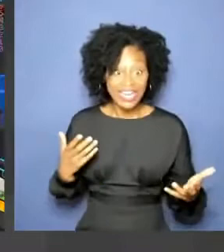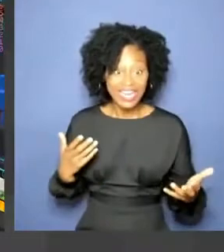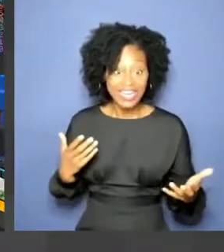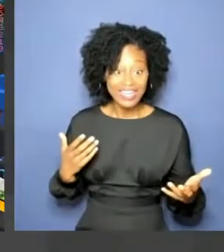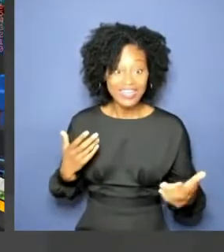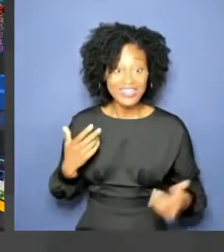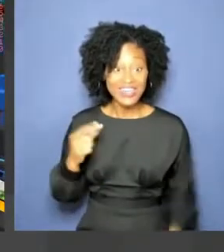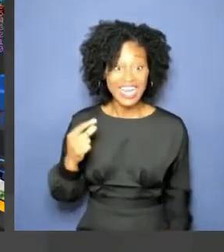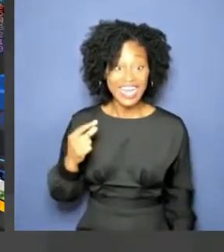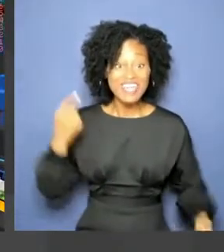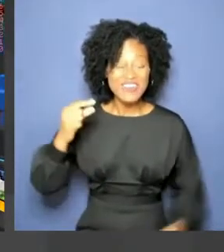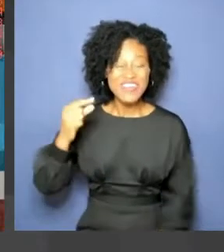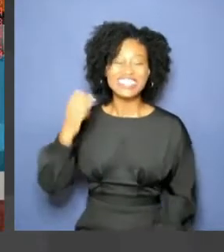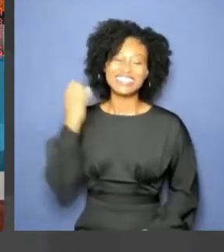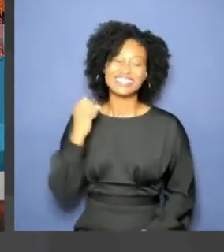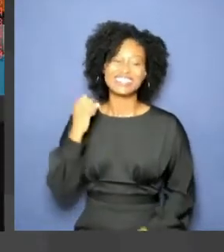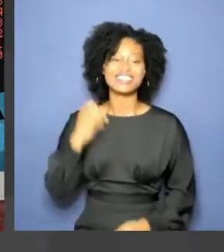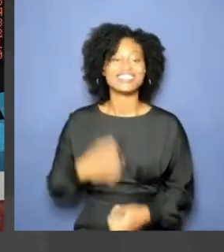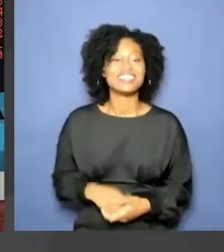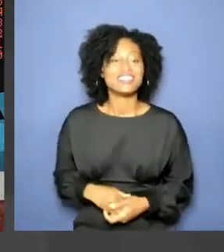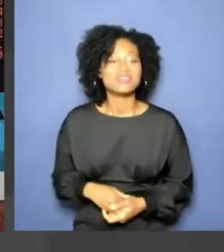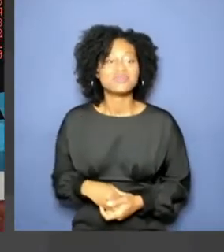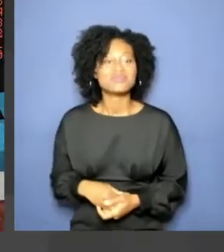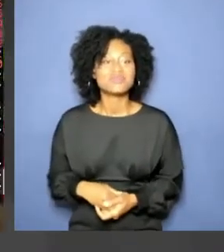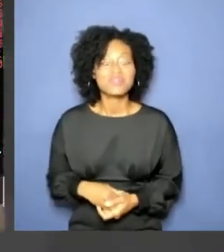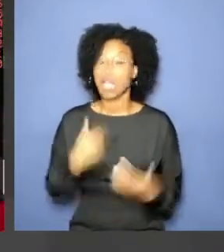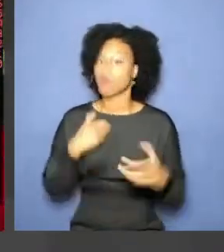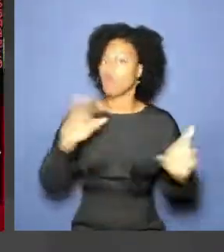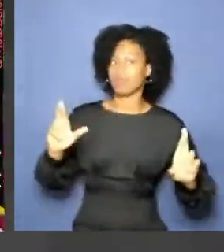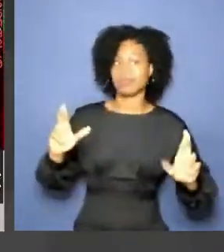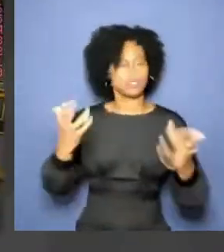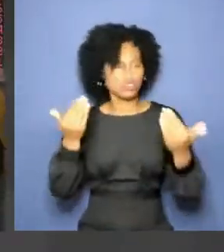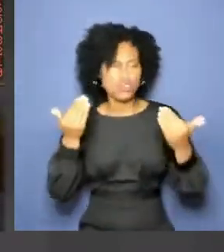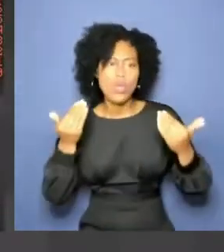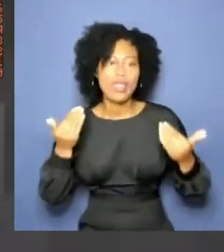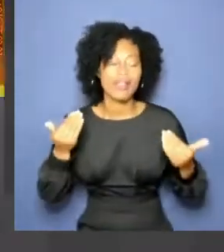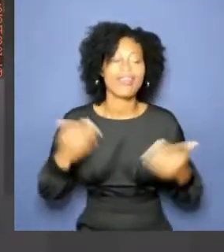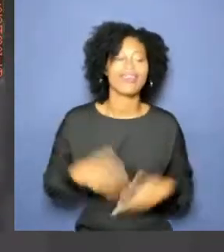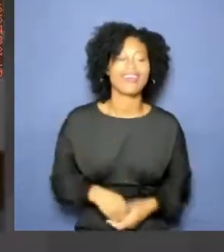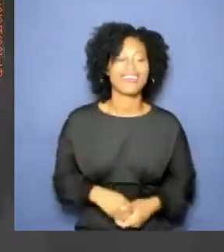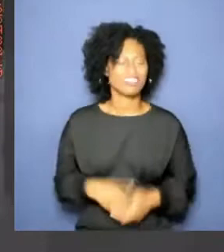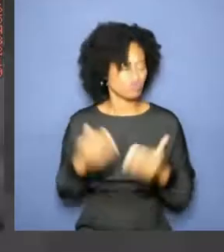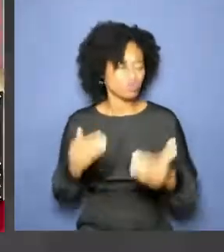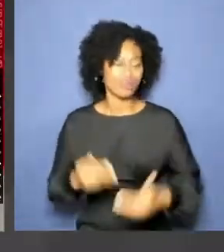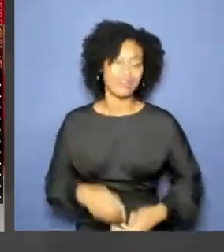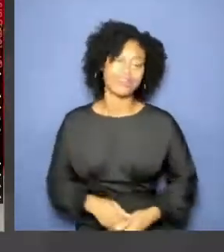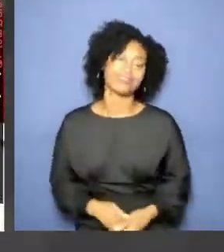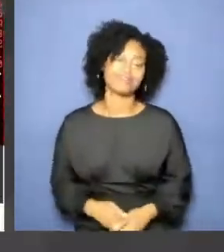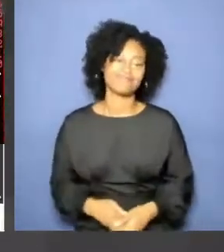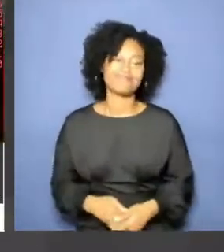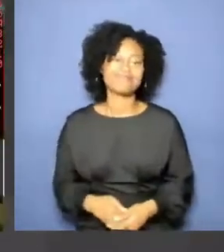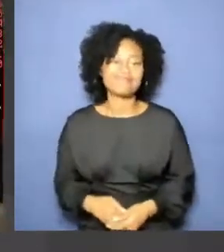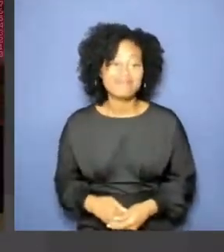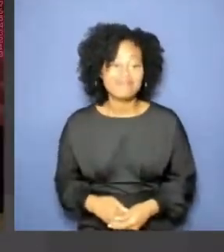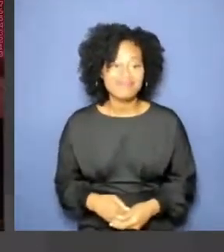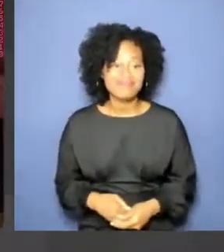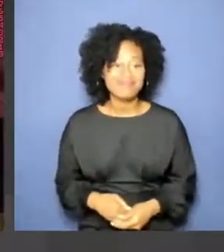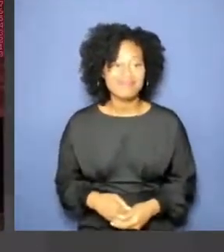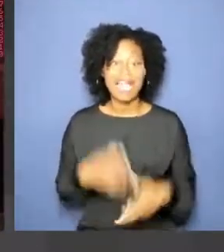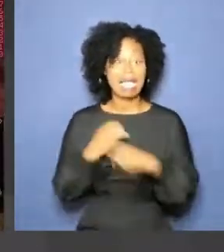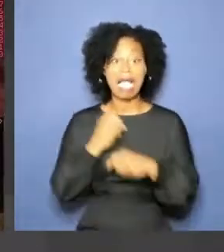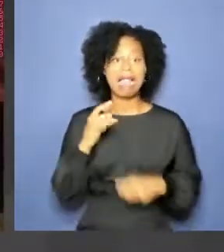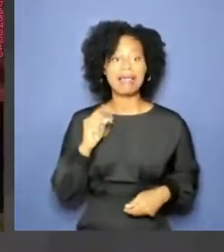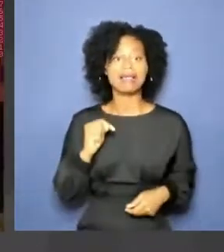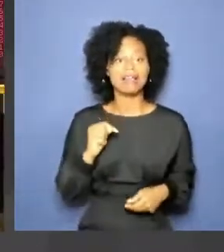3P. Right. I'm ready, dude. Let's do it. Let's do this. Go middle. Got Eric. Got hit off. I got Fundy. Kill